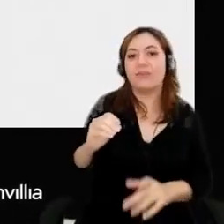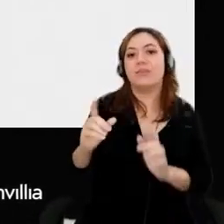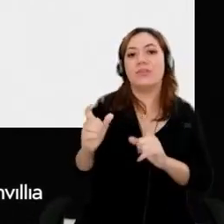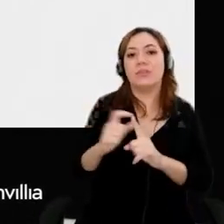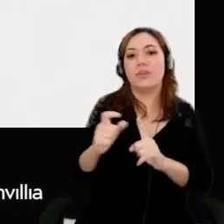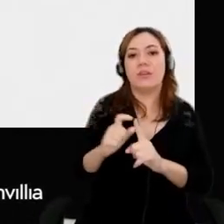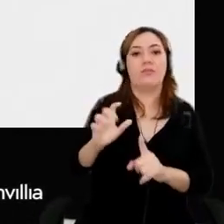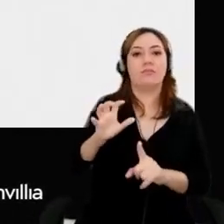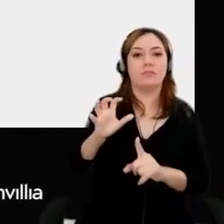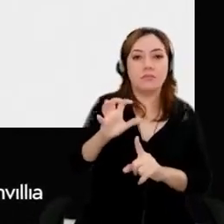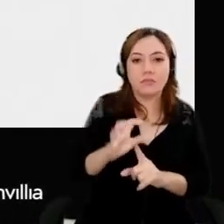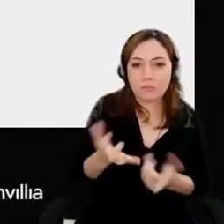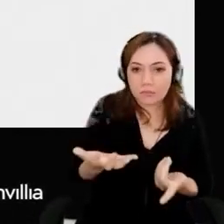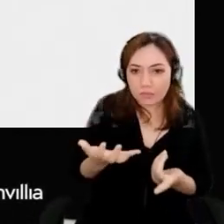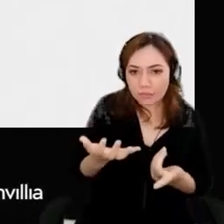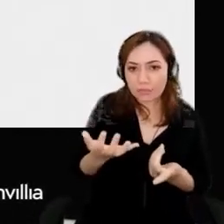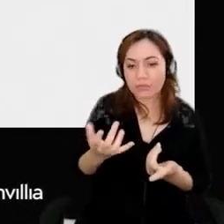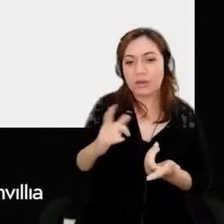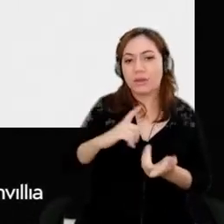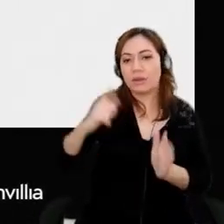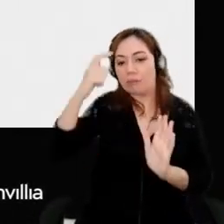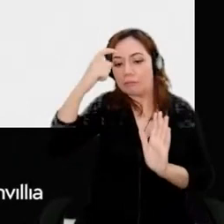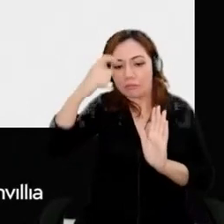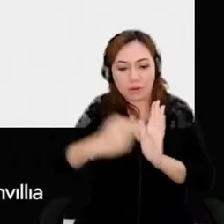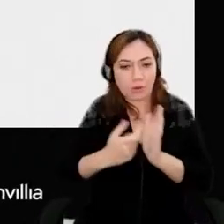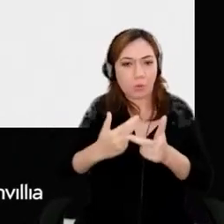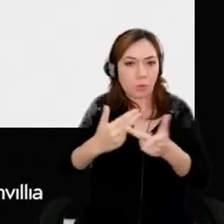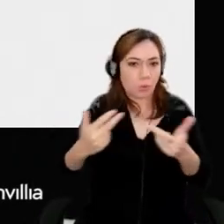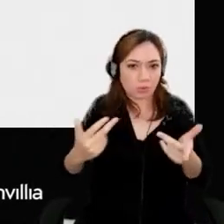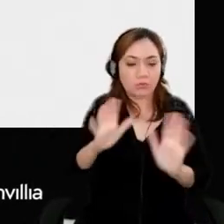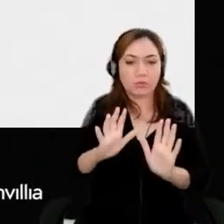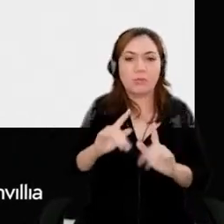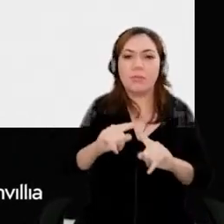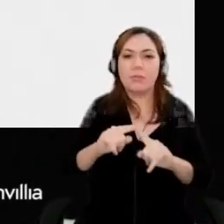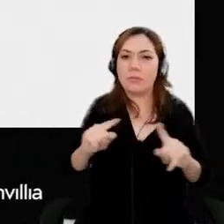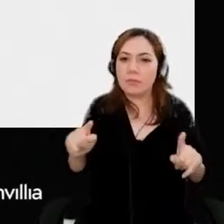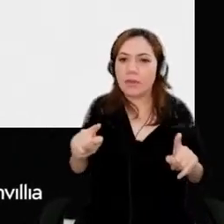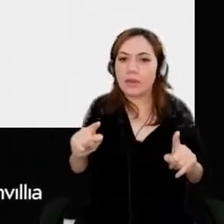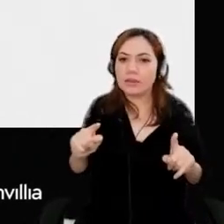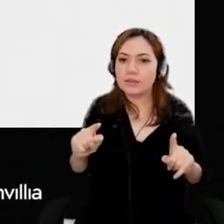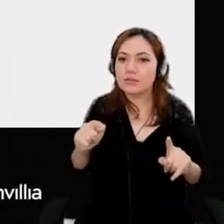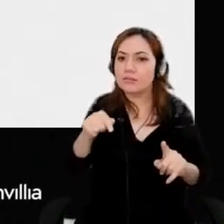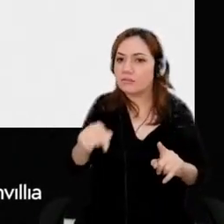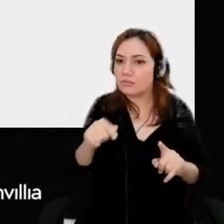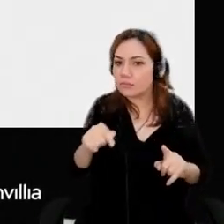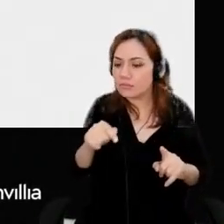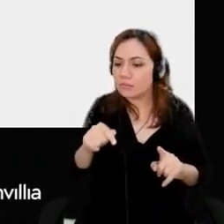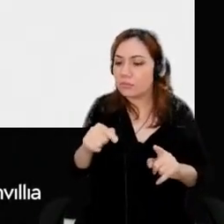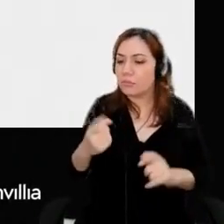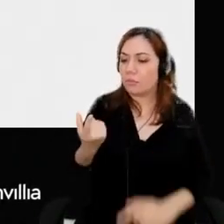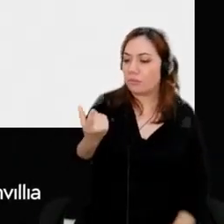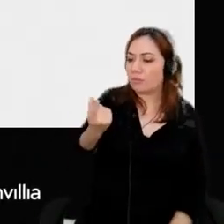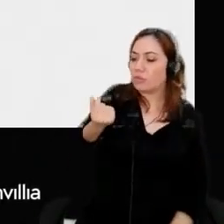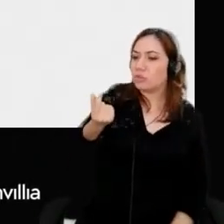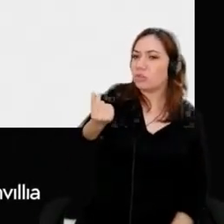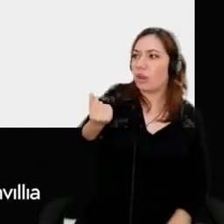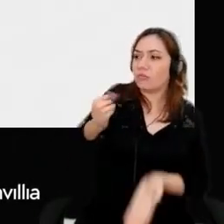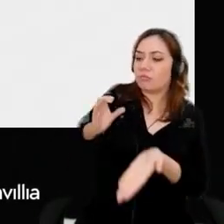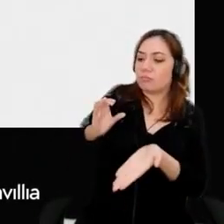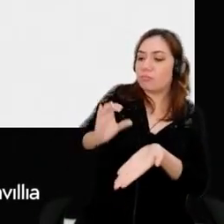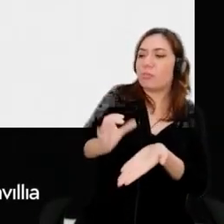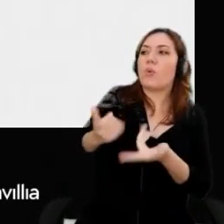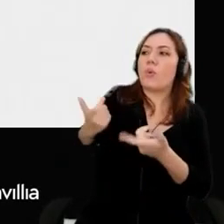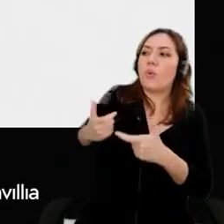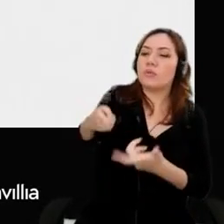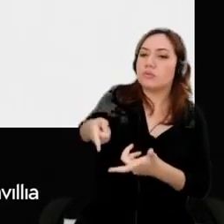AI cases and whatever. But where is this money? Where is it coming from? I mean, we're seeing still